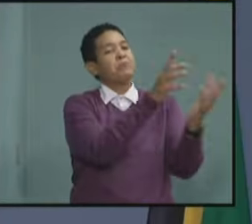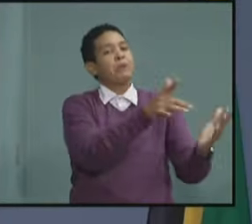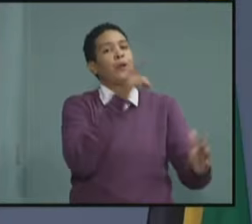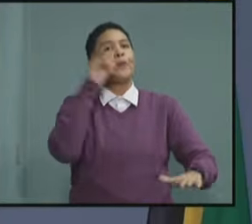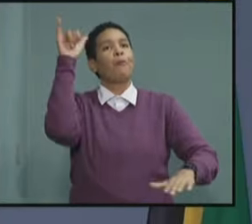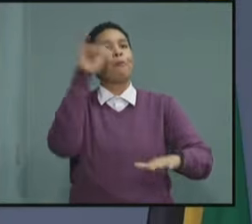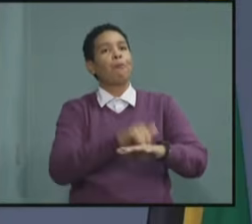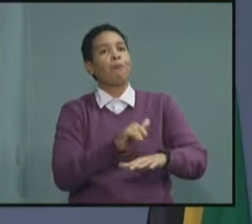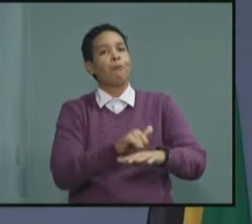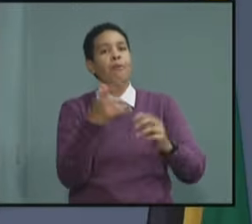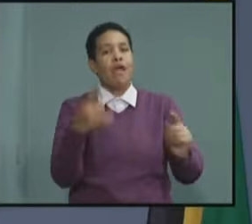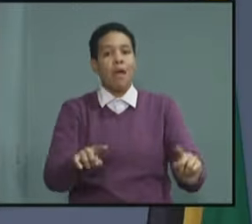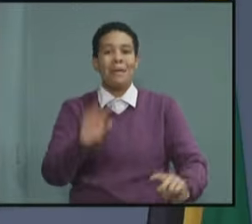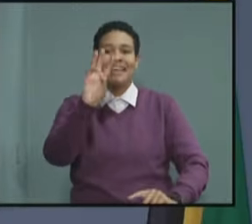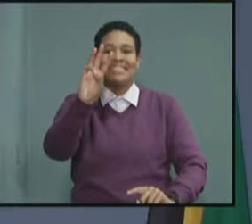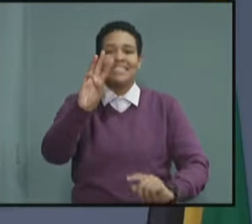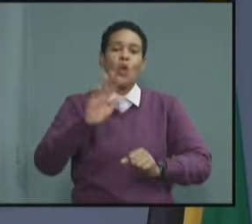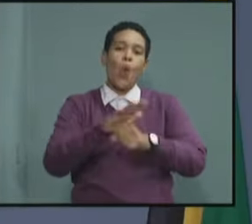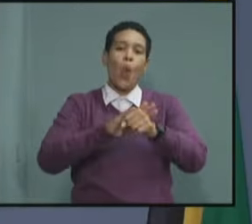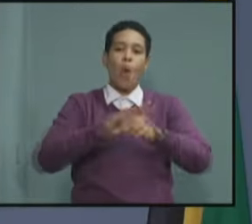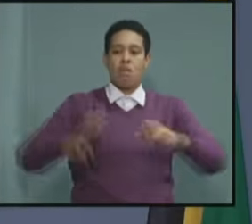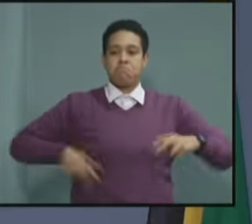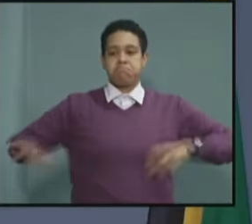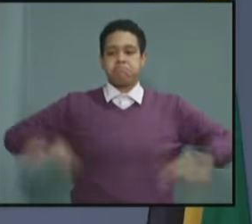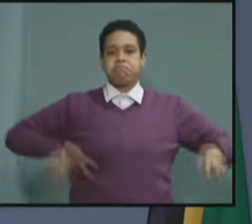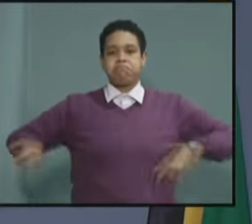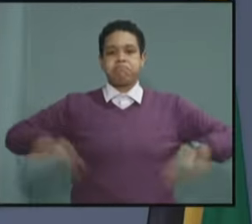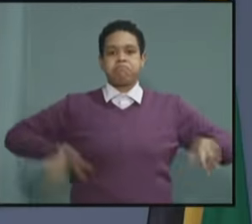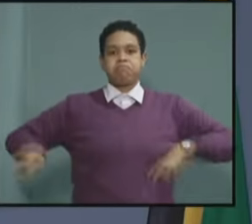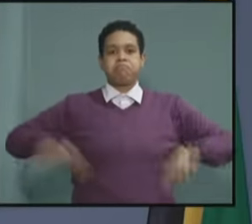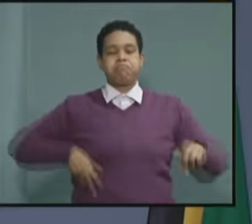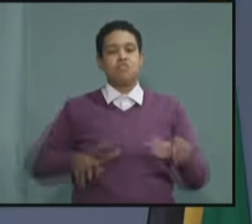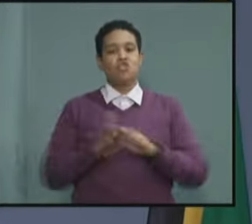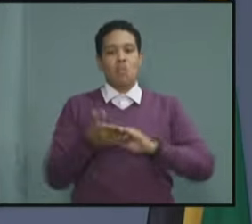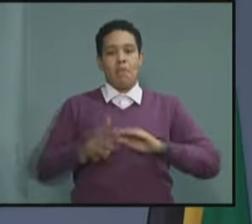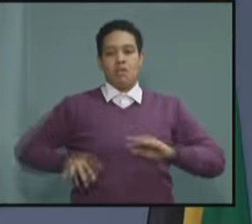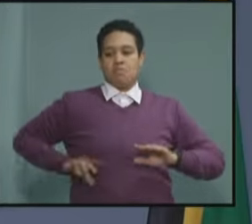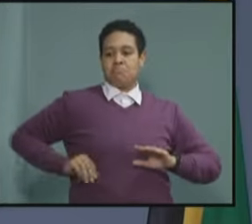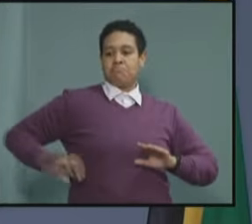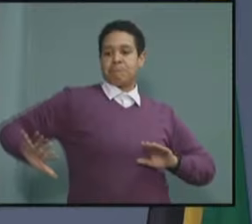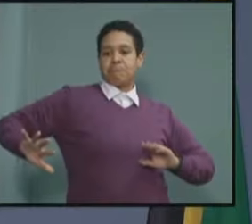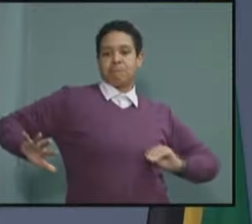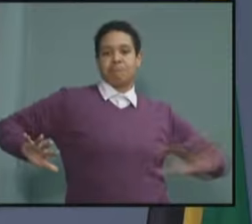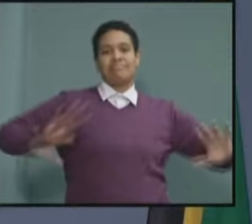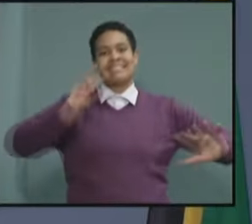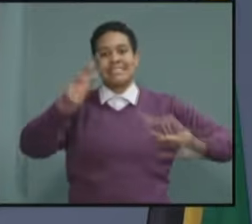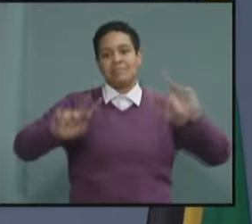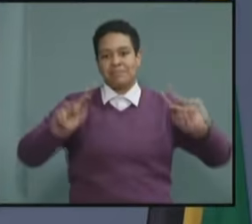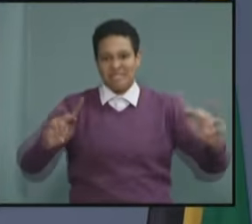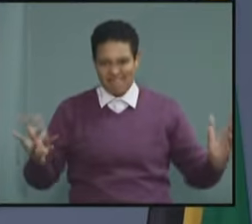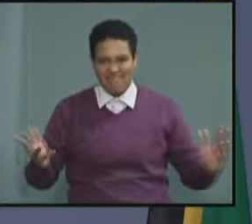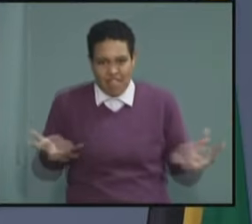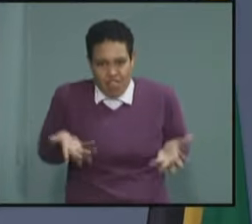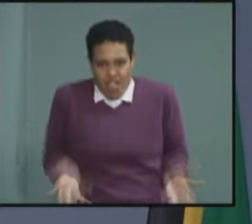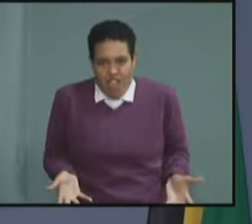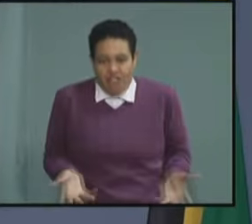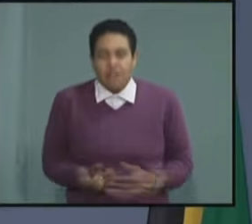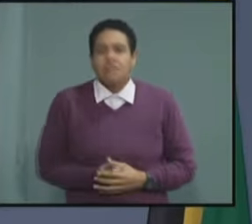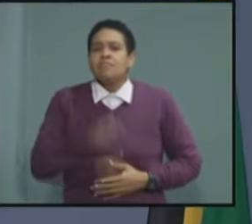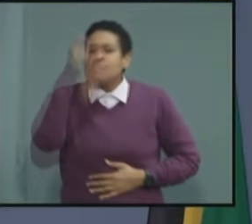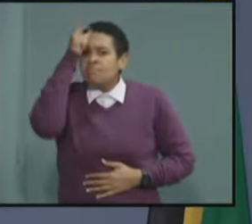6 are local transmission. The vast majority of the